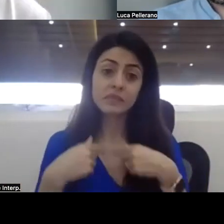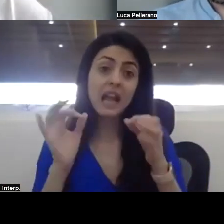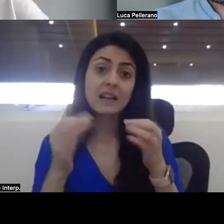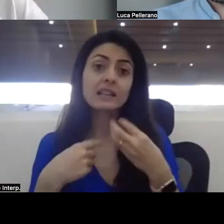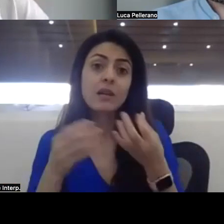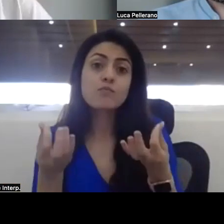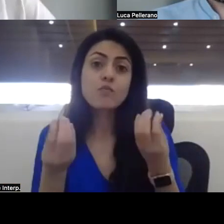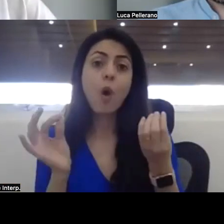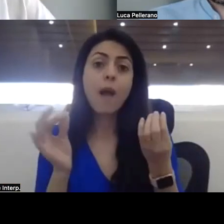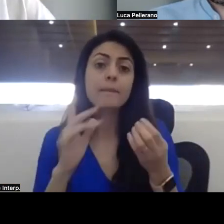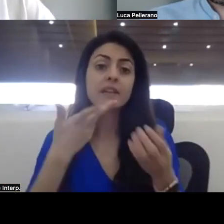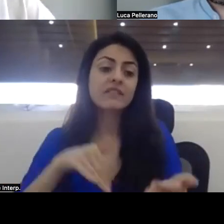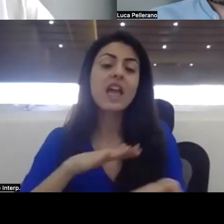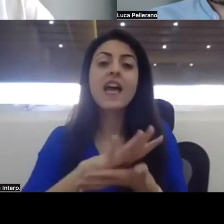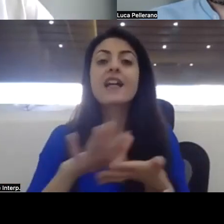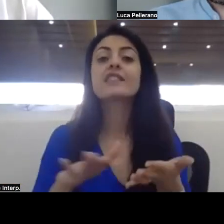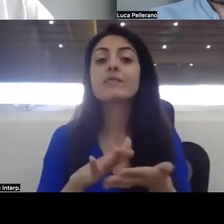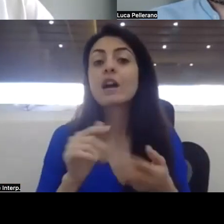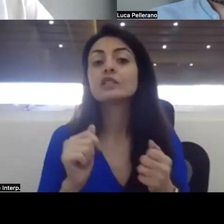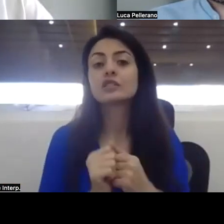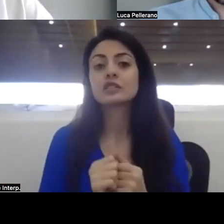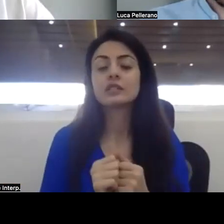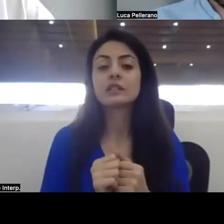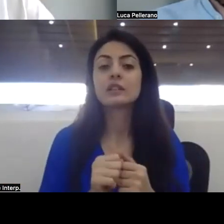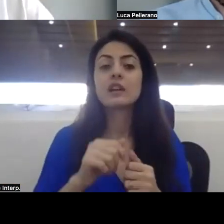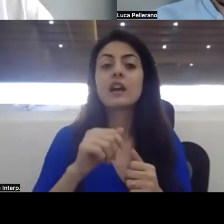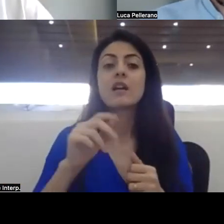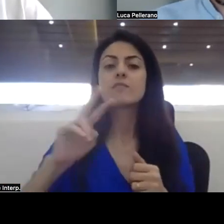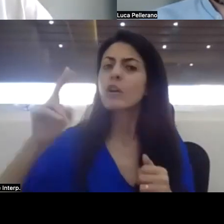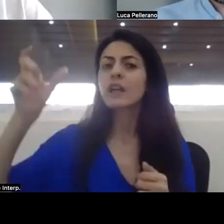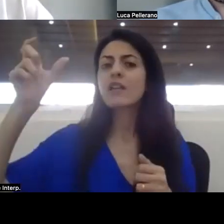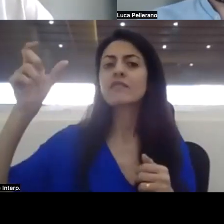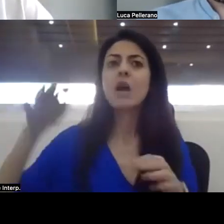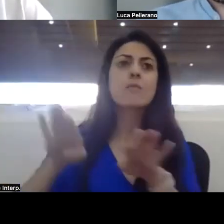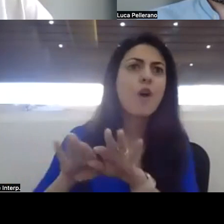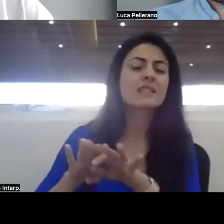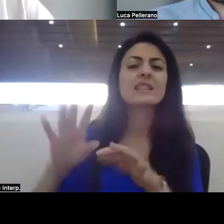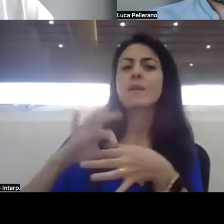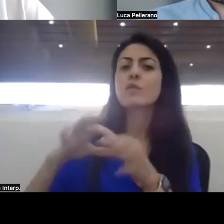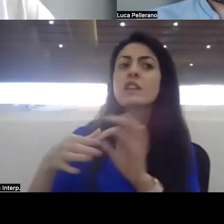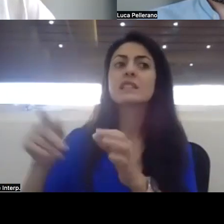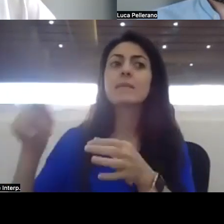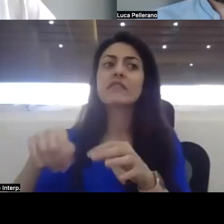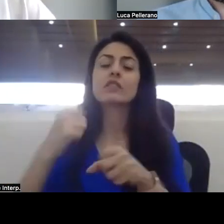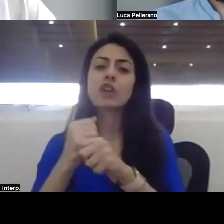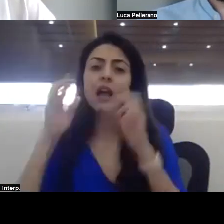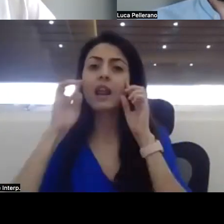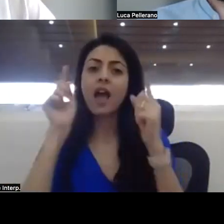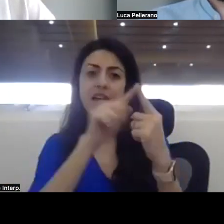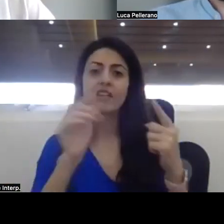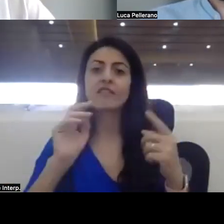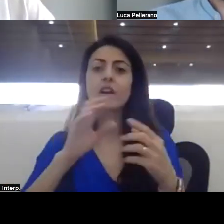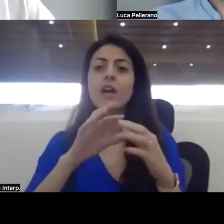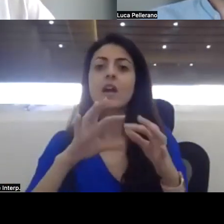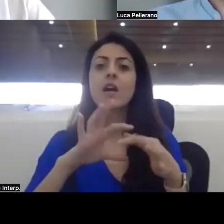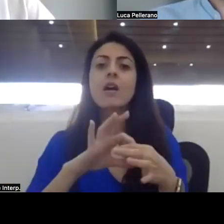actively participating, not just in the design of process, but also in the dialogue that comes along with it constantly. So thank you all